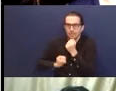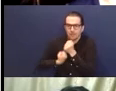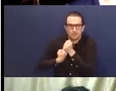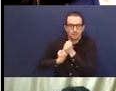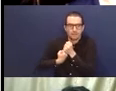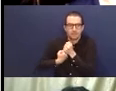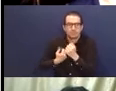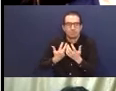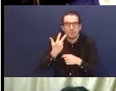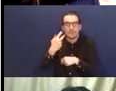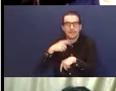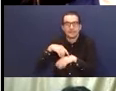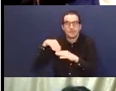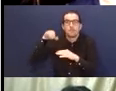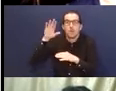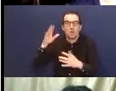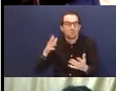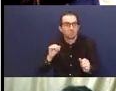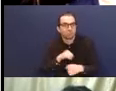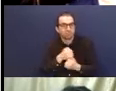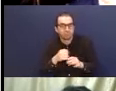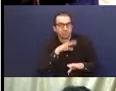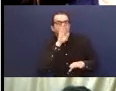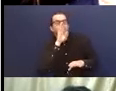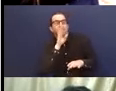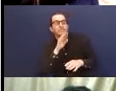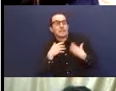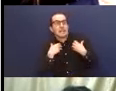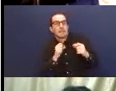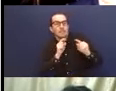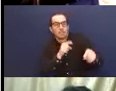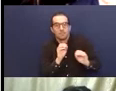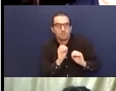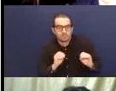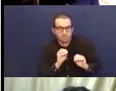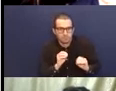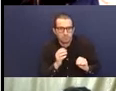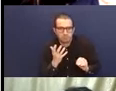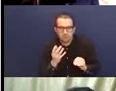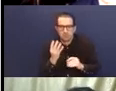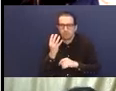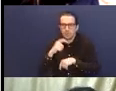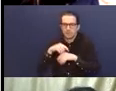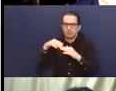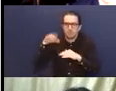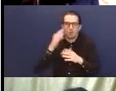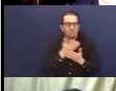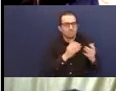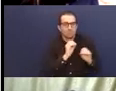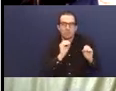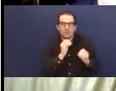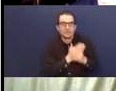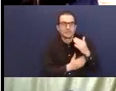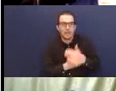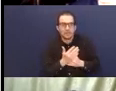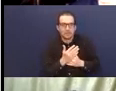Half of people with disability cannot afford healthcare. 50% are more likely to suffer catastrophic